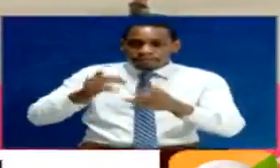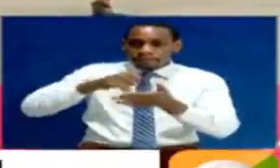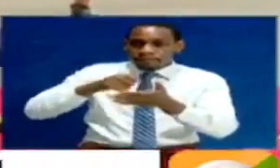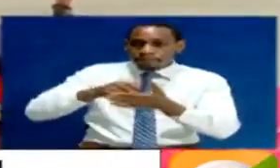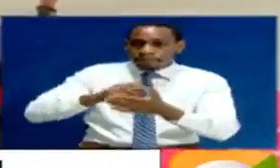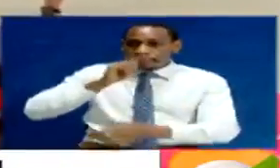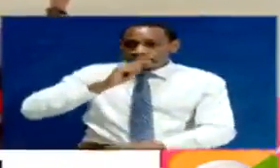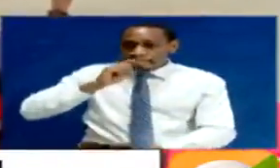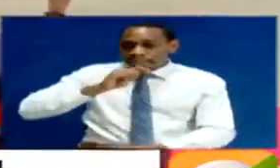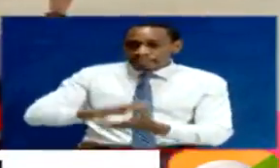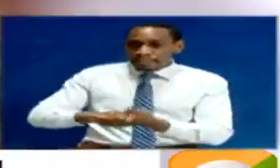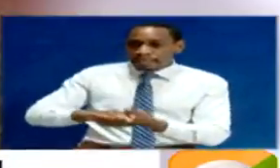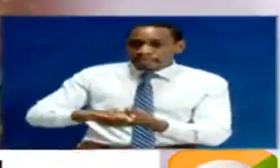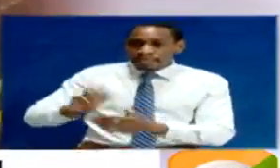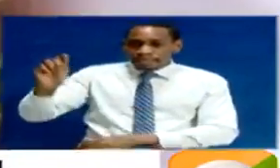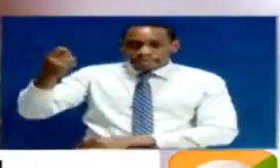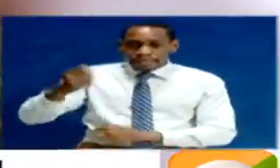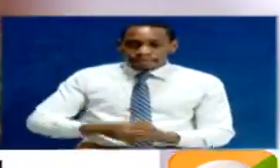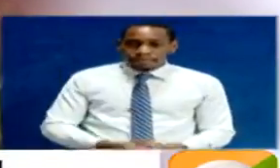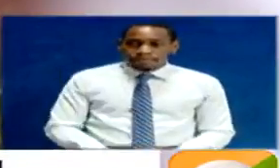East Africa Community member states.